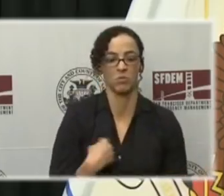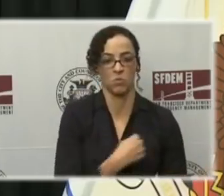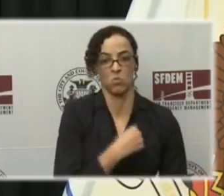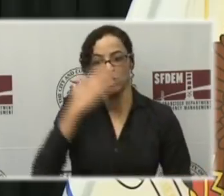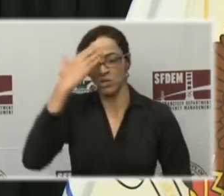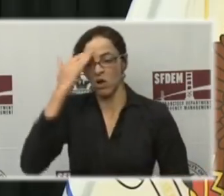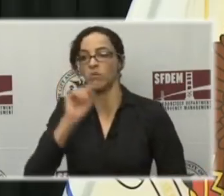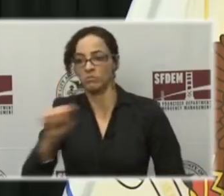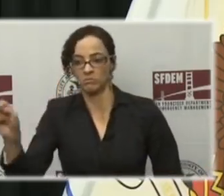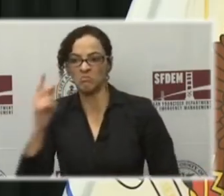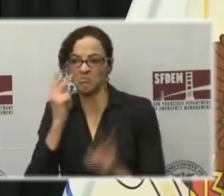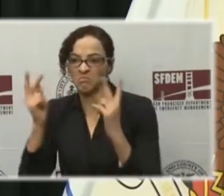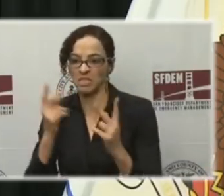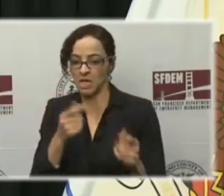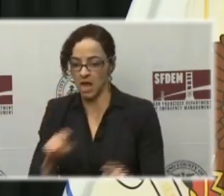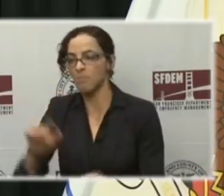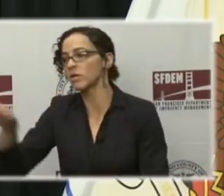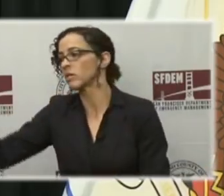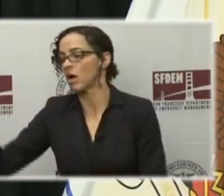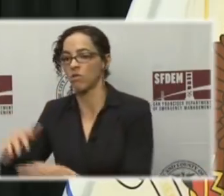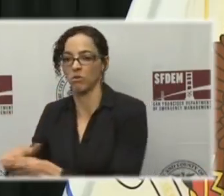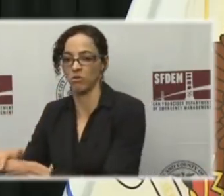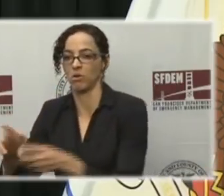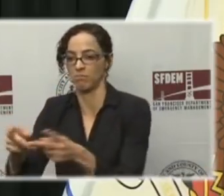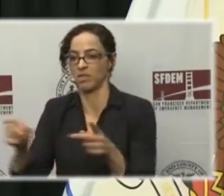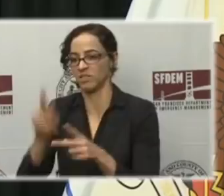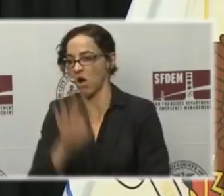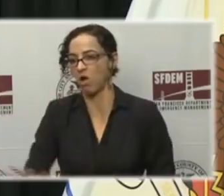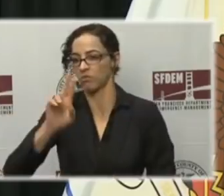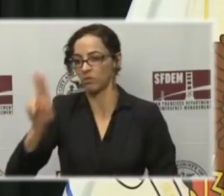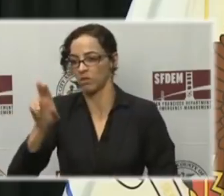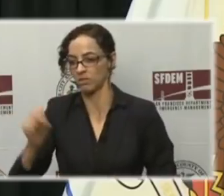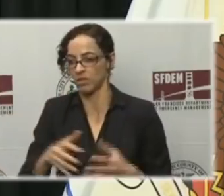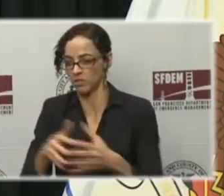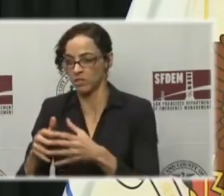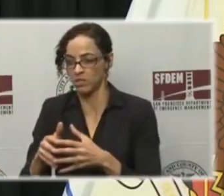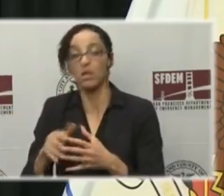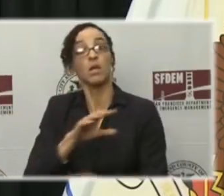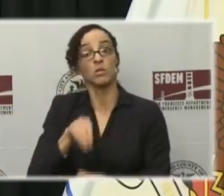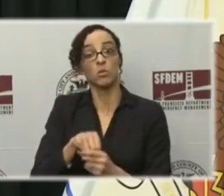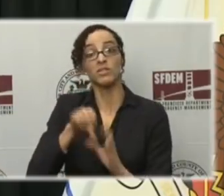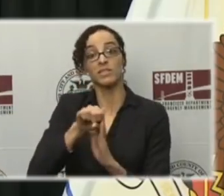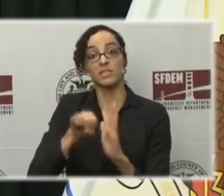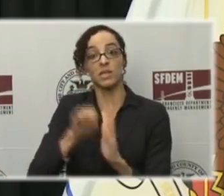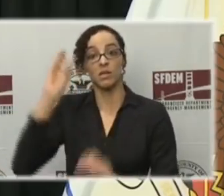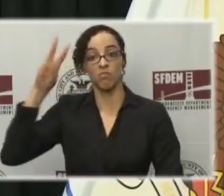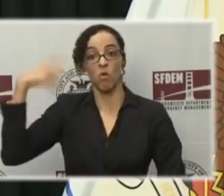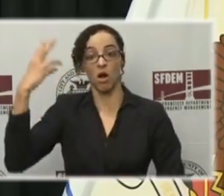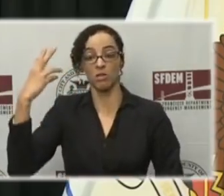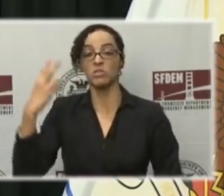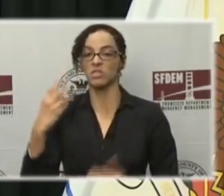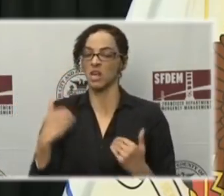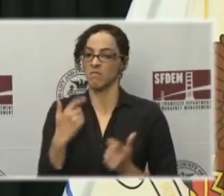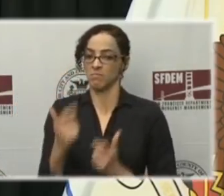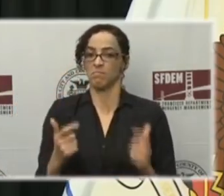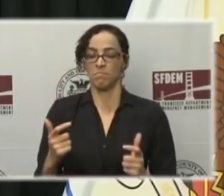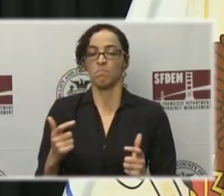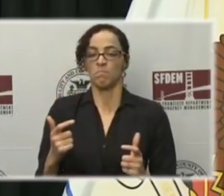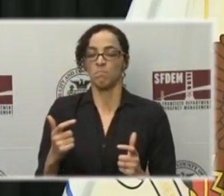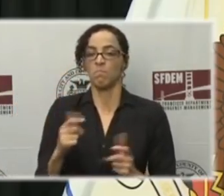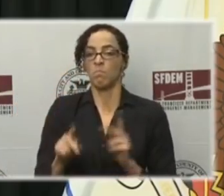happened in other places throughout the country, including in Washington, that house a significant population